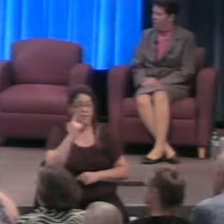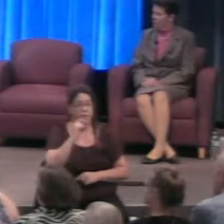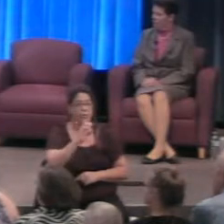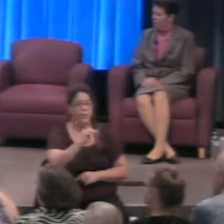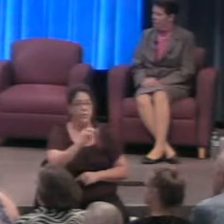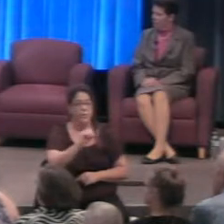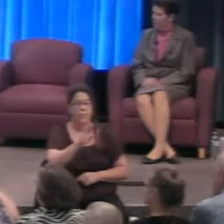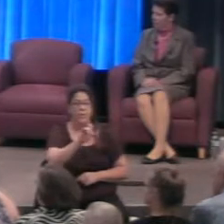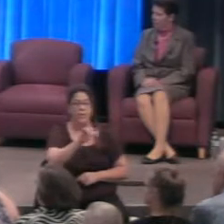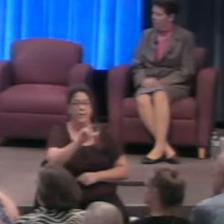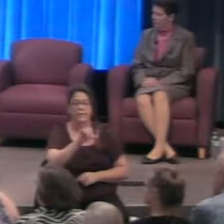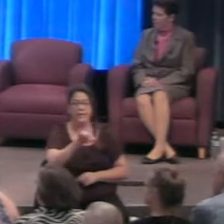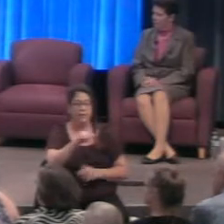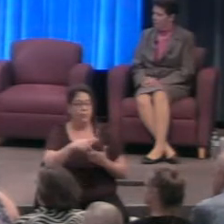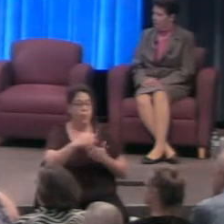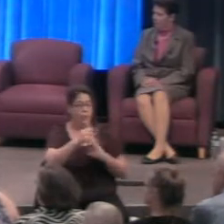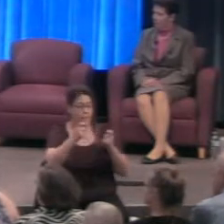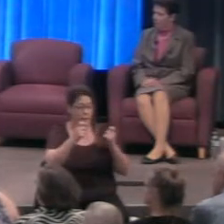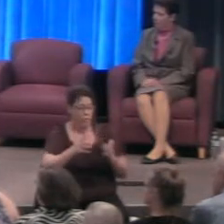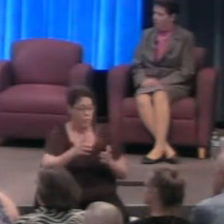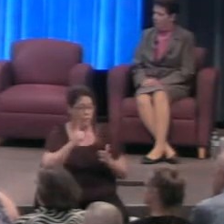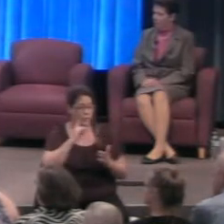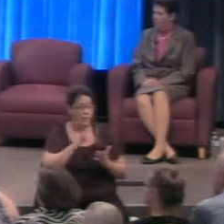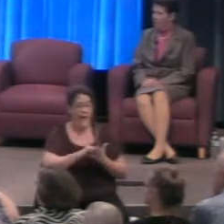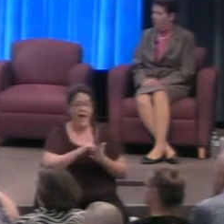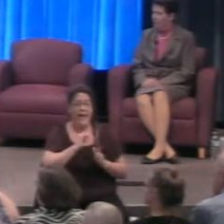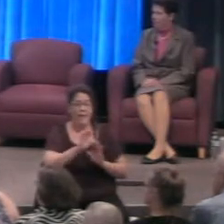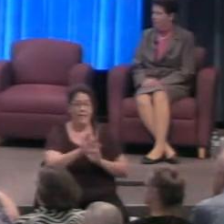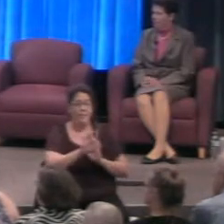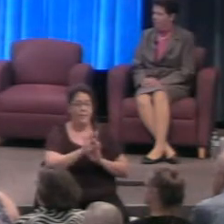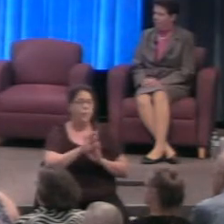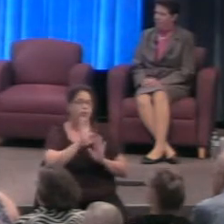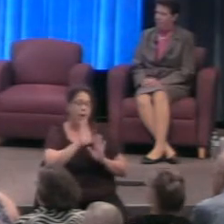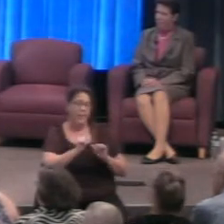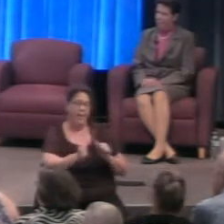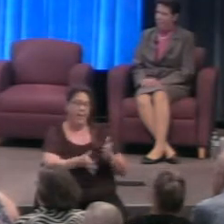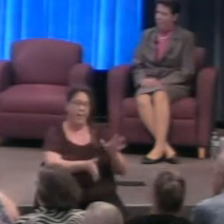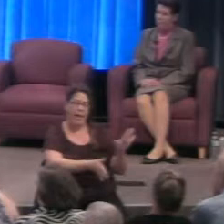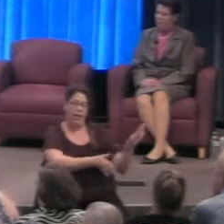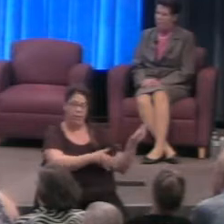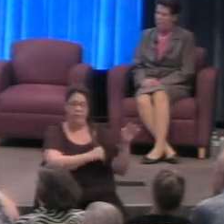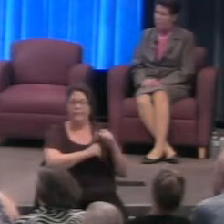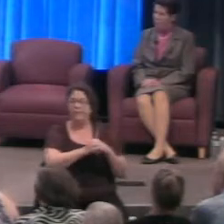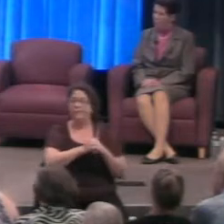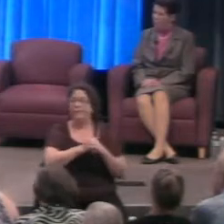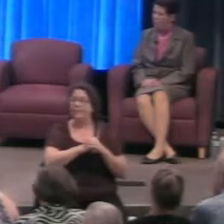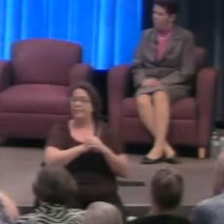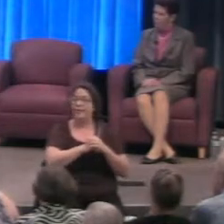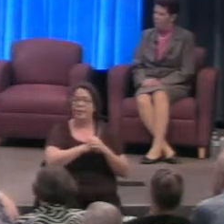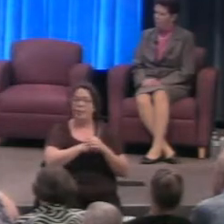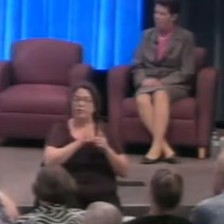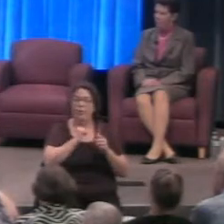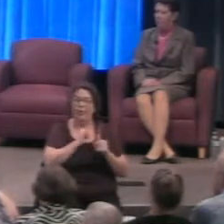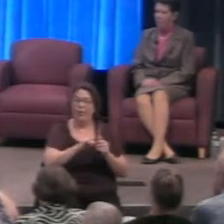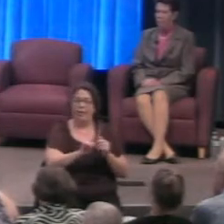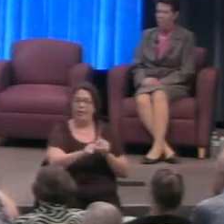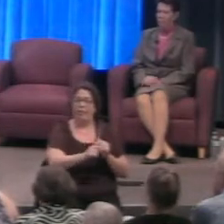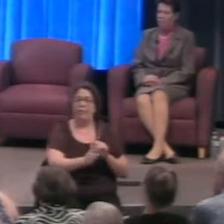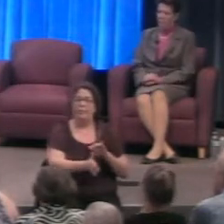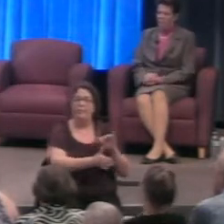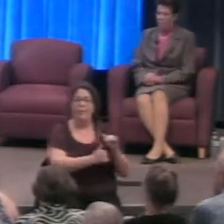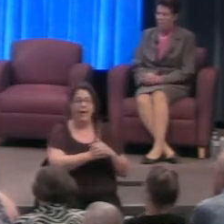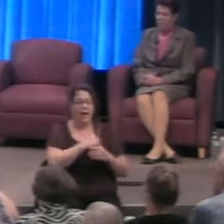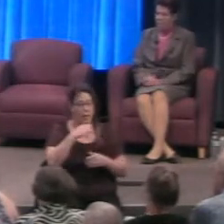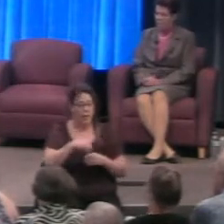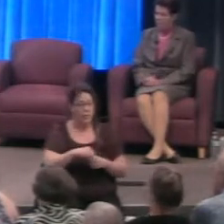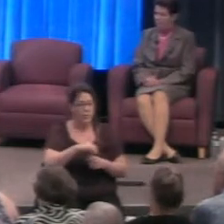director. Now, she was a program manager, and they picked her as a, oh, we'll talk about that later. Hard to do these days, which included